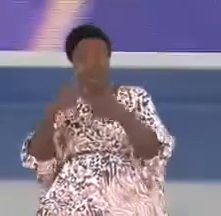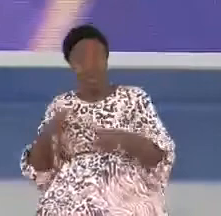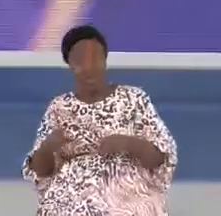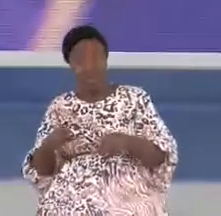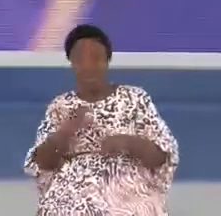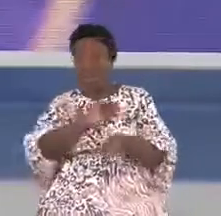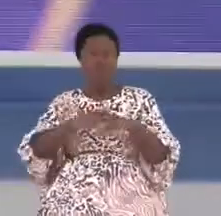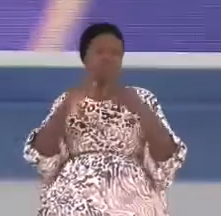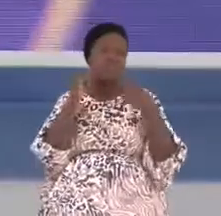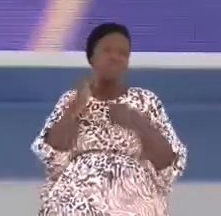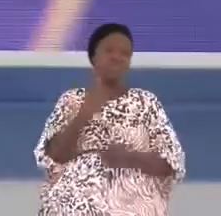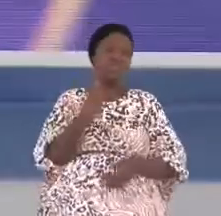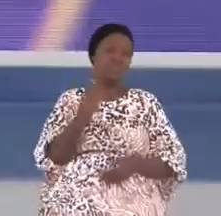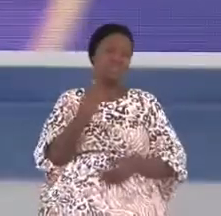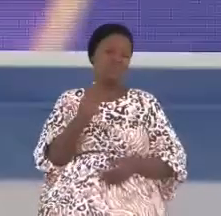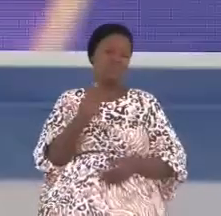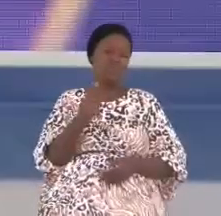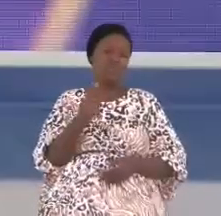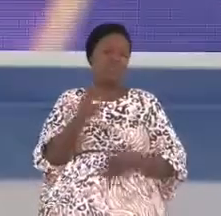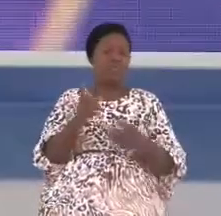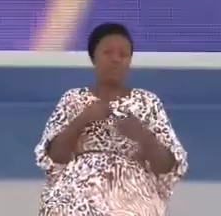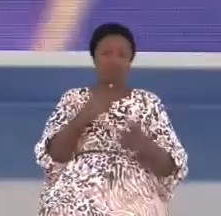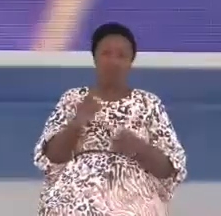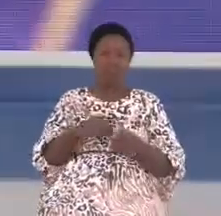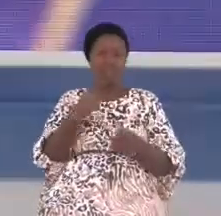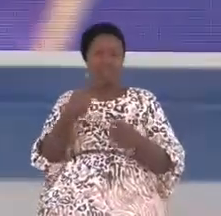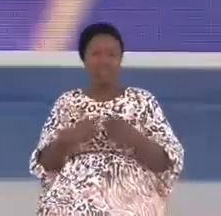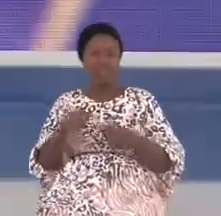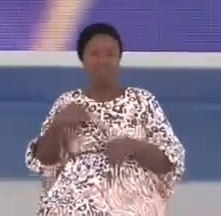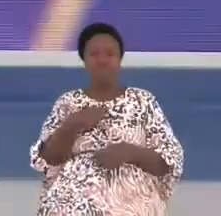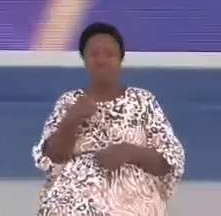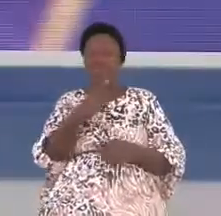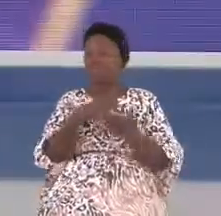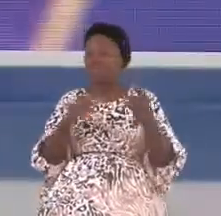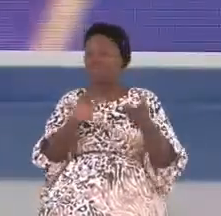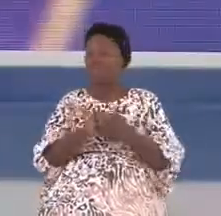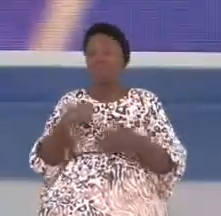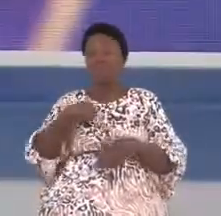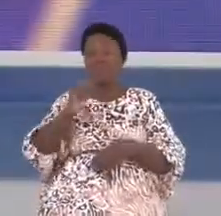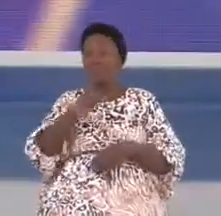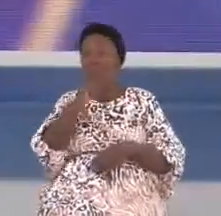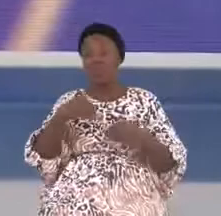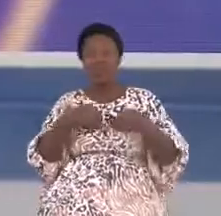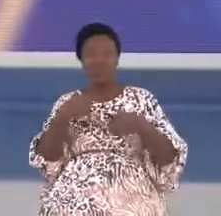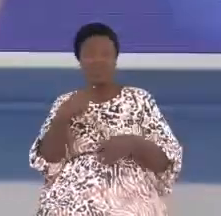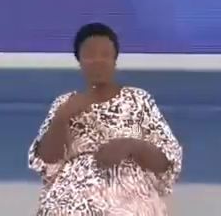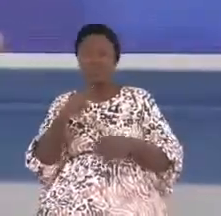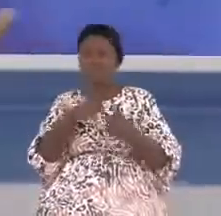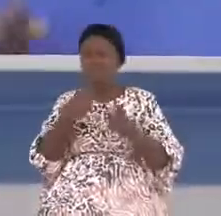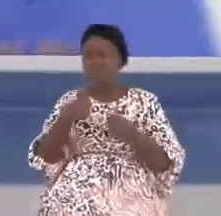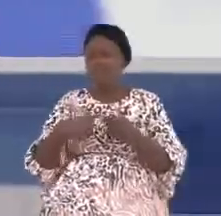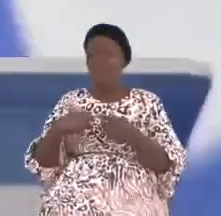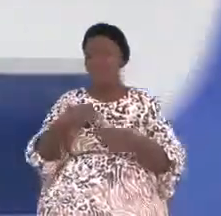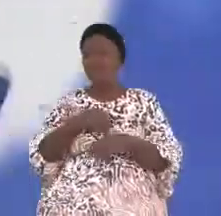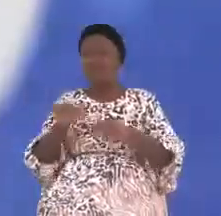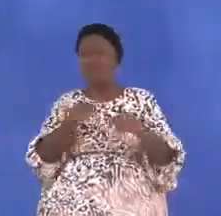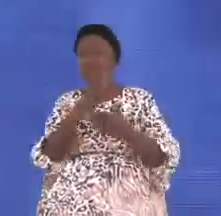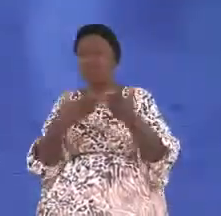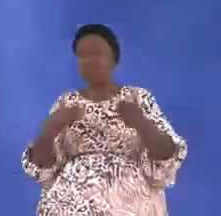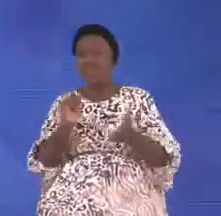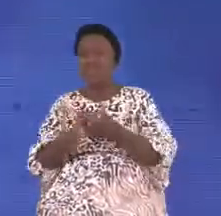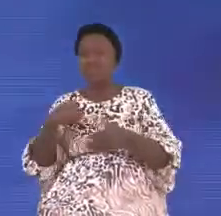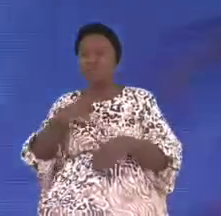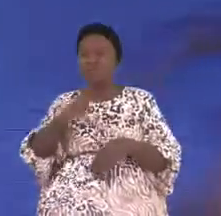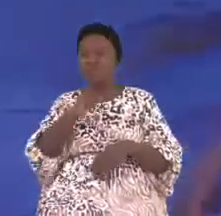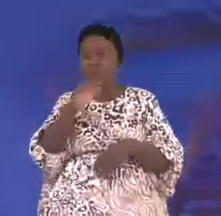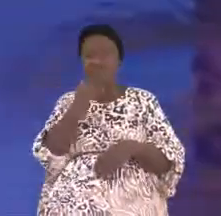understand then we said something we shouldn't have said then we did something we shouldn't